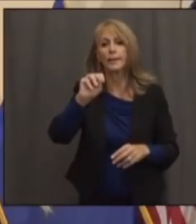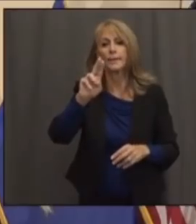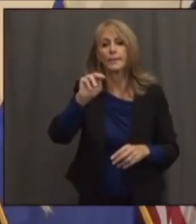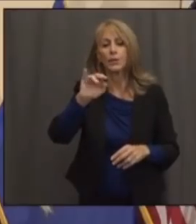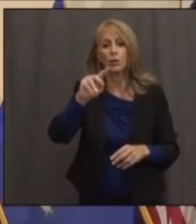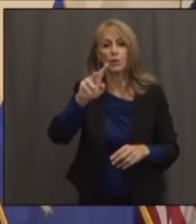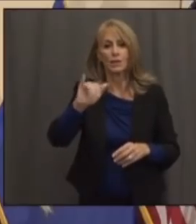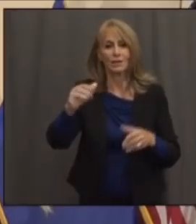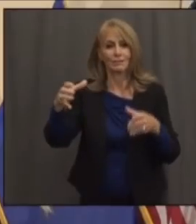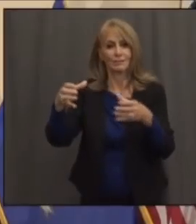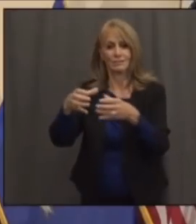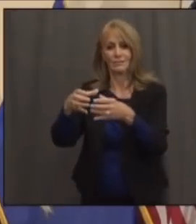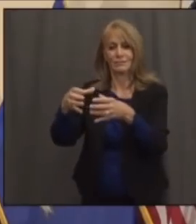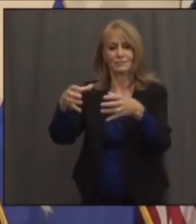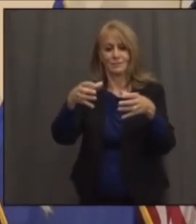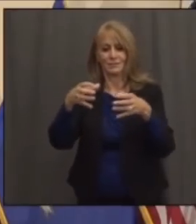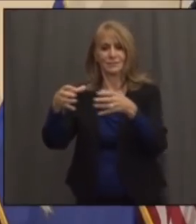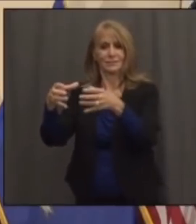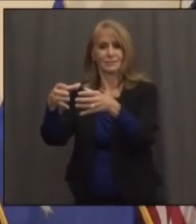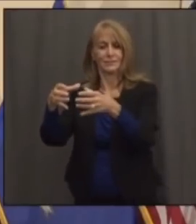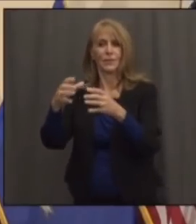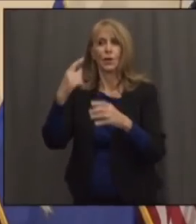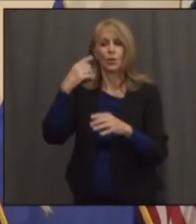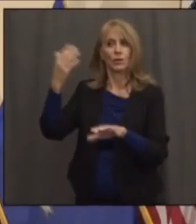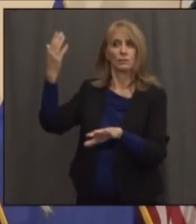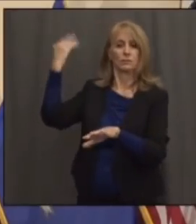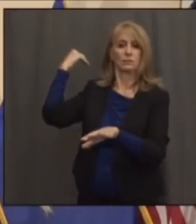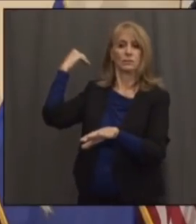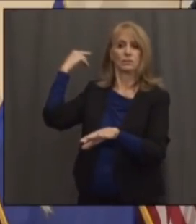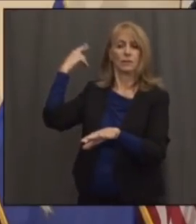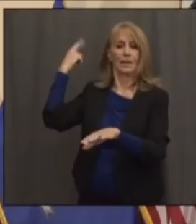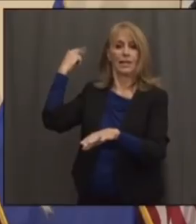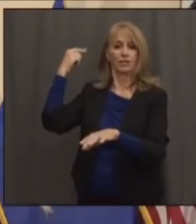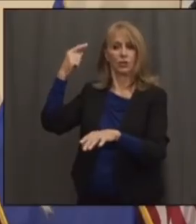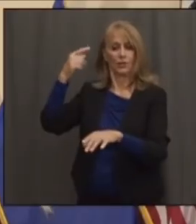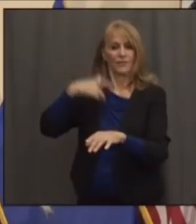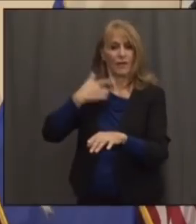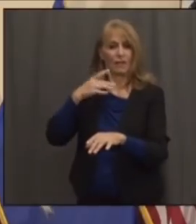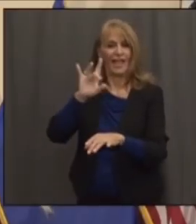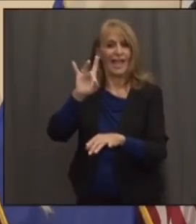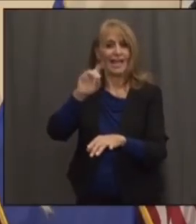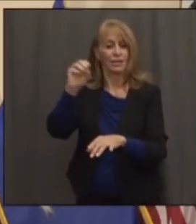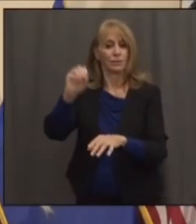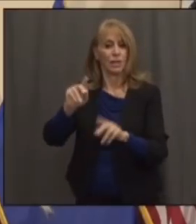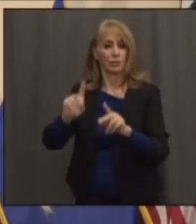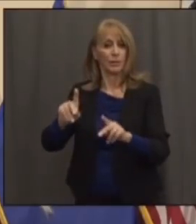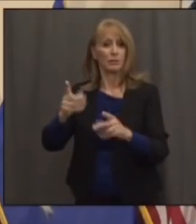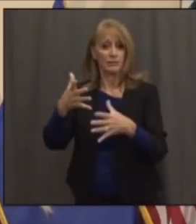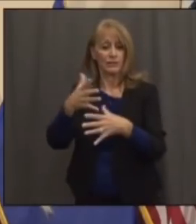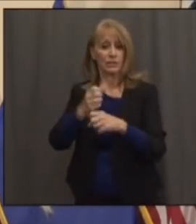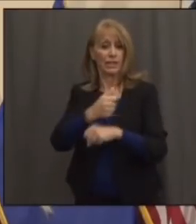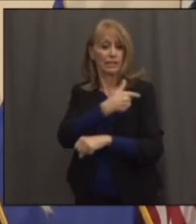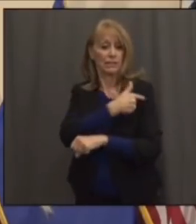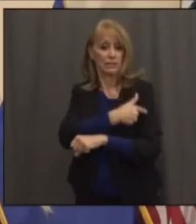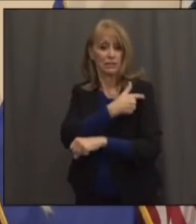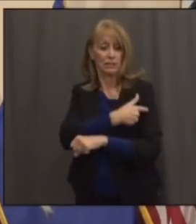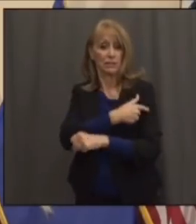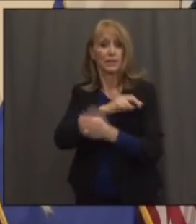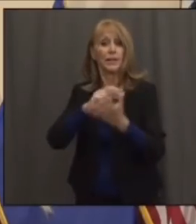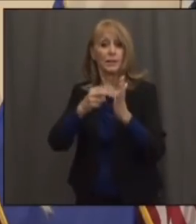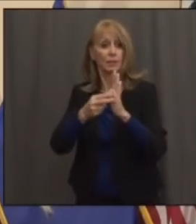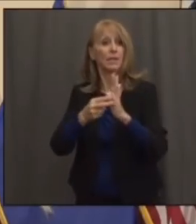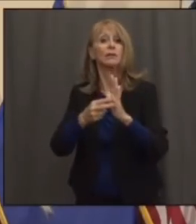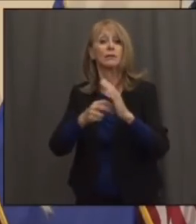us. The thinking a year ago was that we would need to have 80% of our population vaccinated to achieve